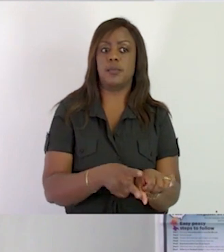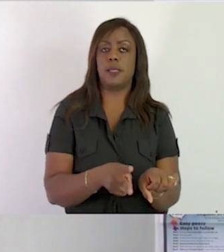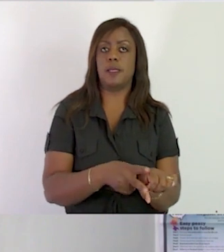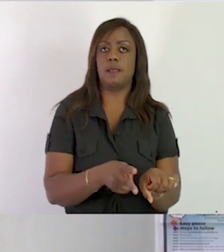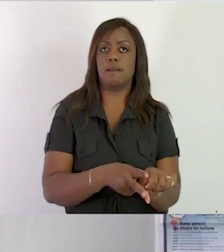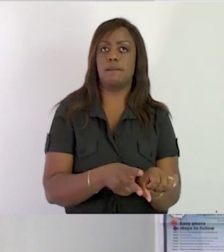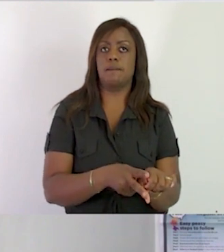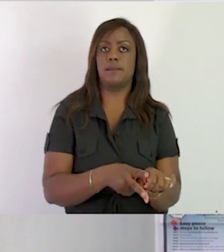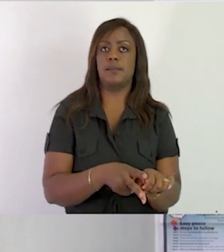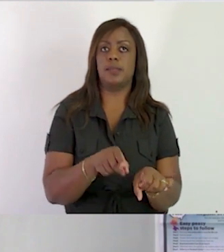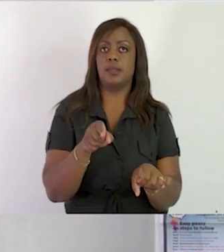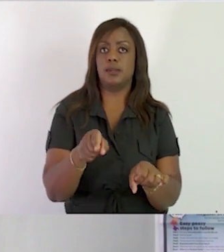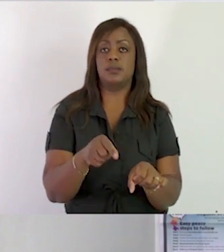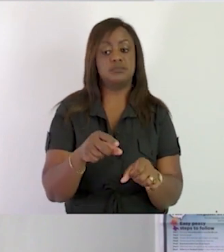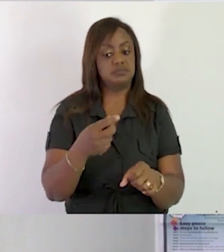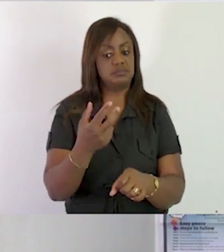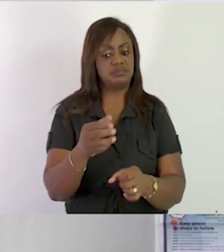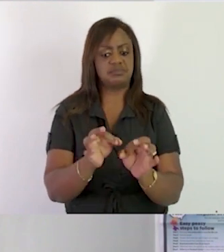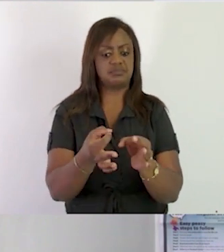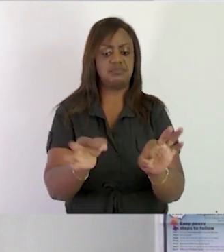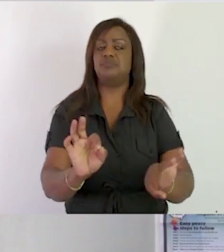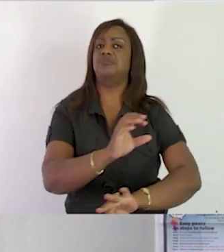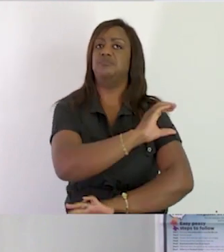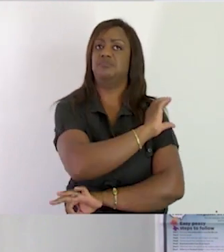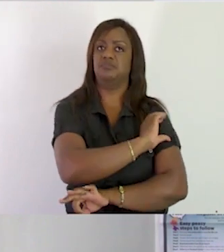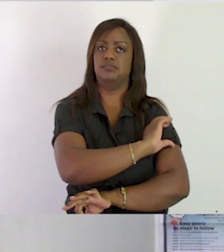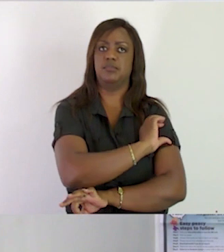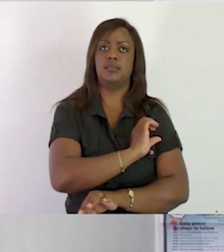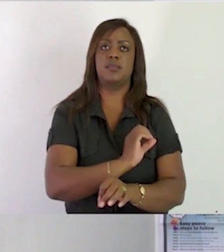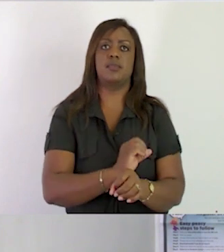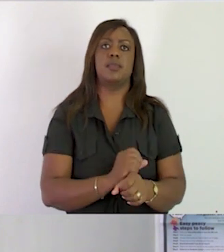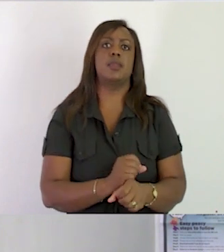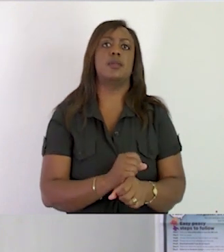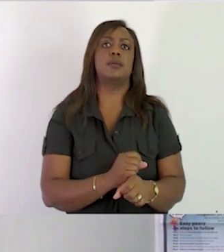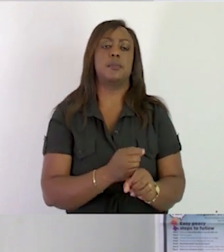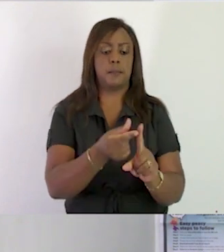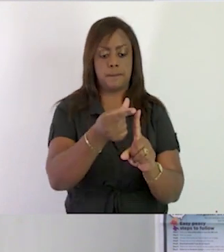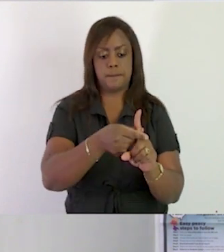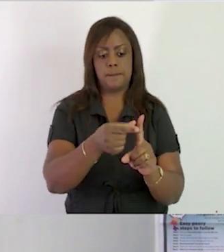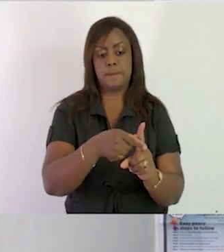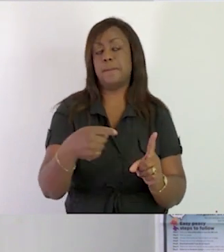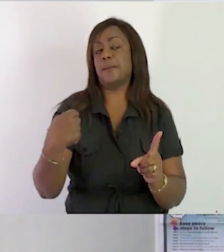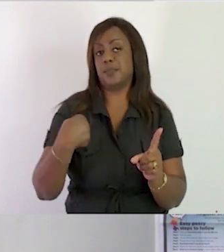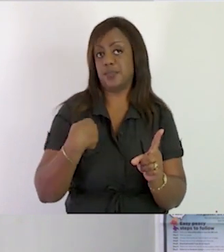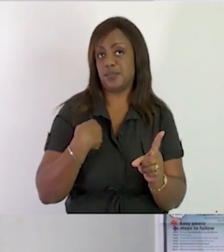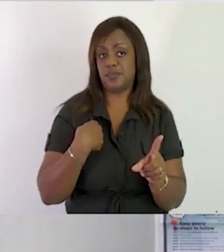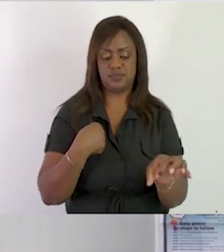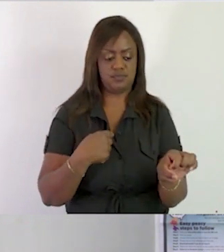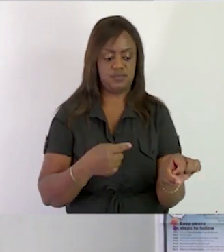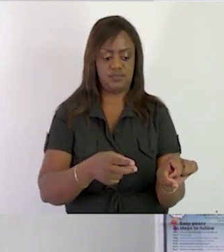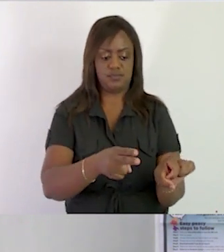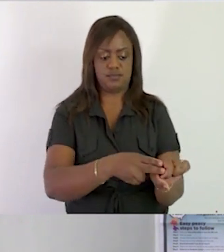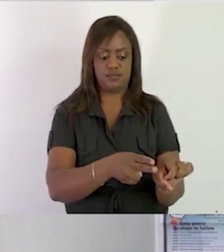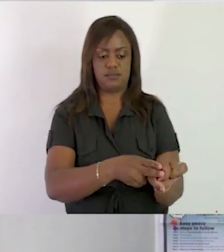at the clinics or hospitals. And then we have two types of condoms for male condoms, and the female condoms, which are